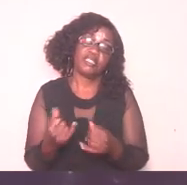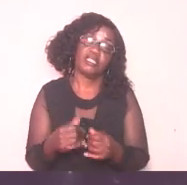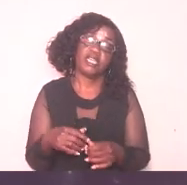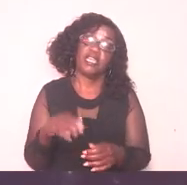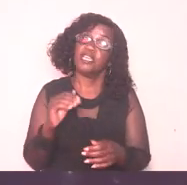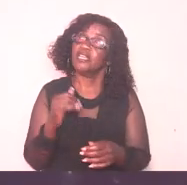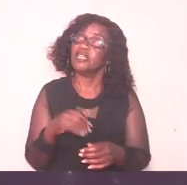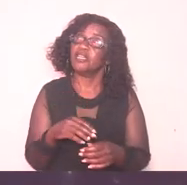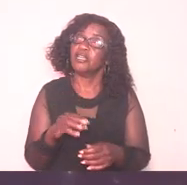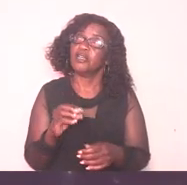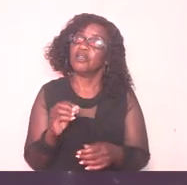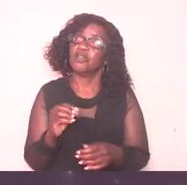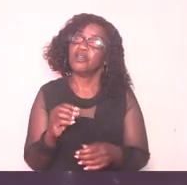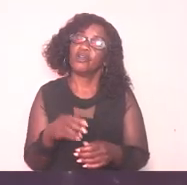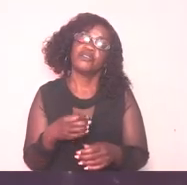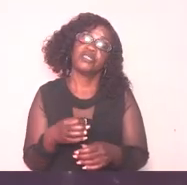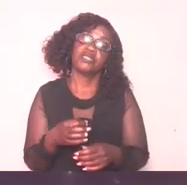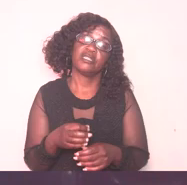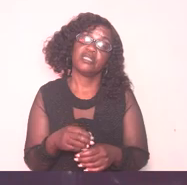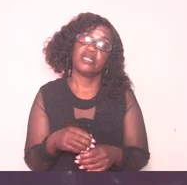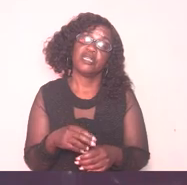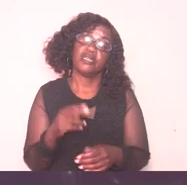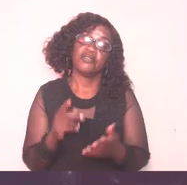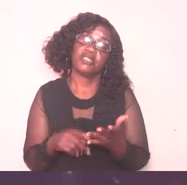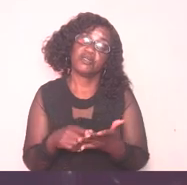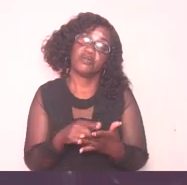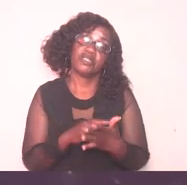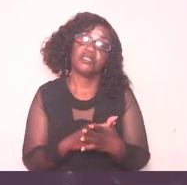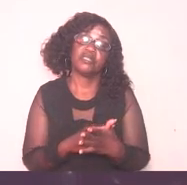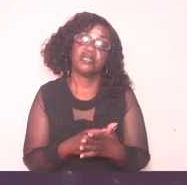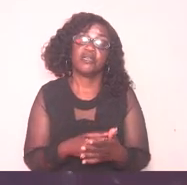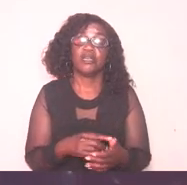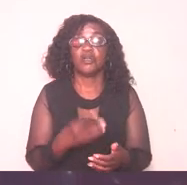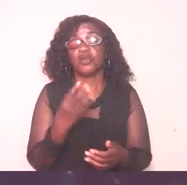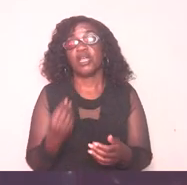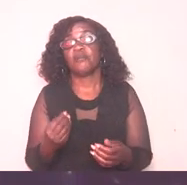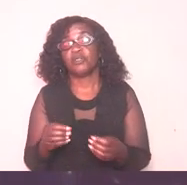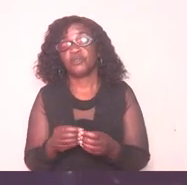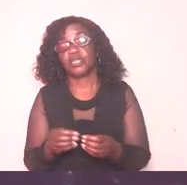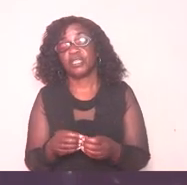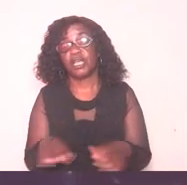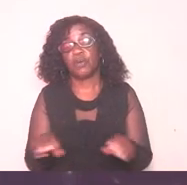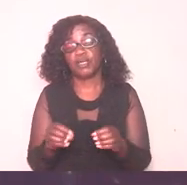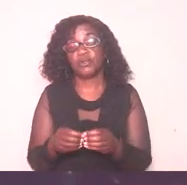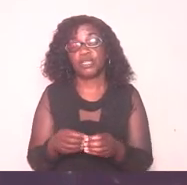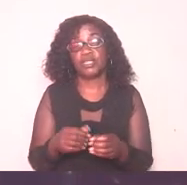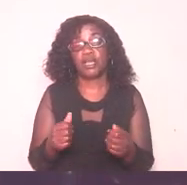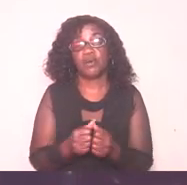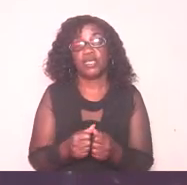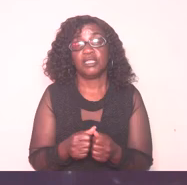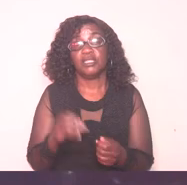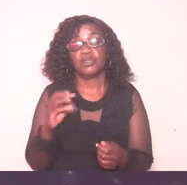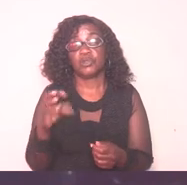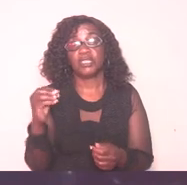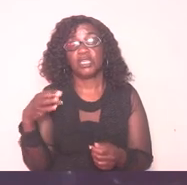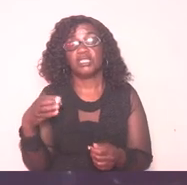rank above OG, which we think like was relevant in the opening half? A number of things. Firstly, they say that, oh no, we think we harmonize society and we promote like uniform laws, right? We